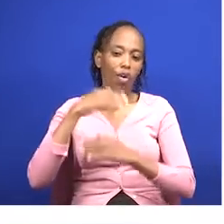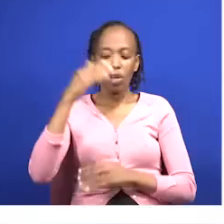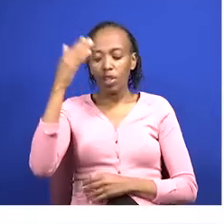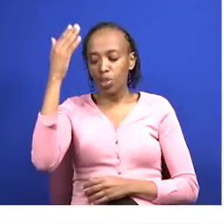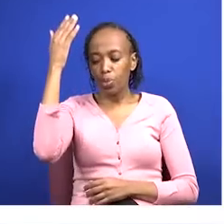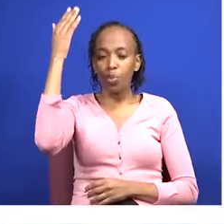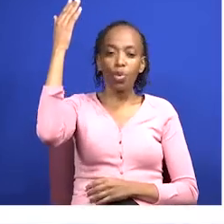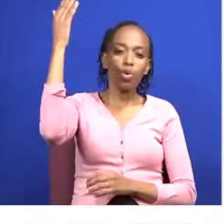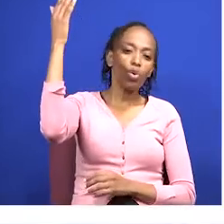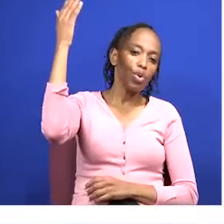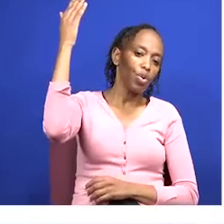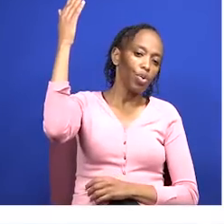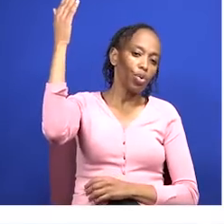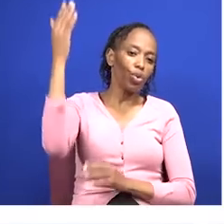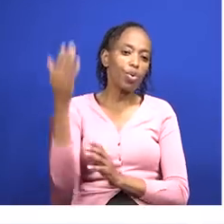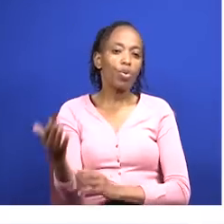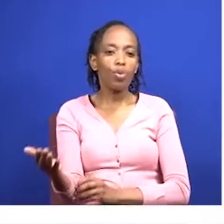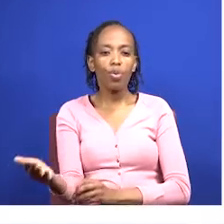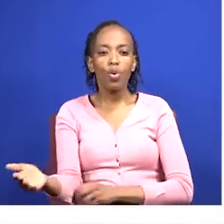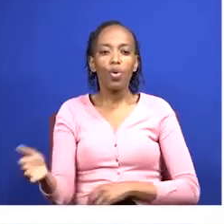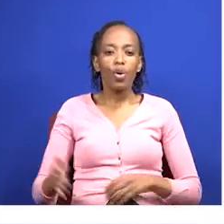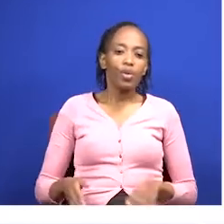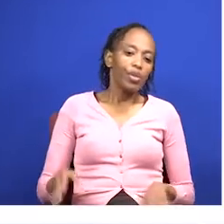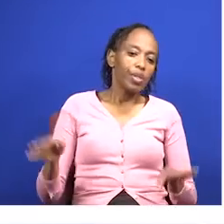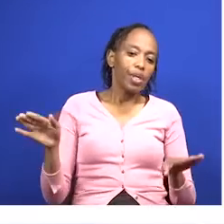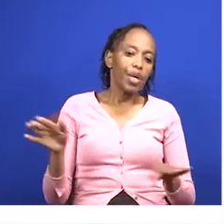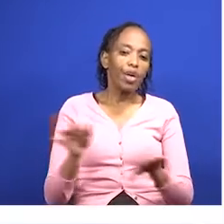surrender all to you.